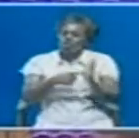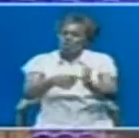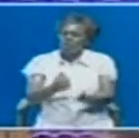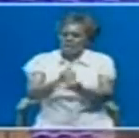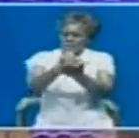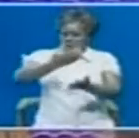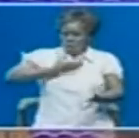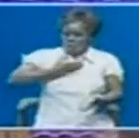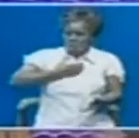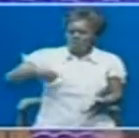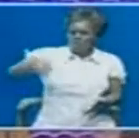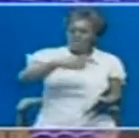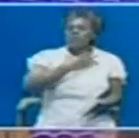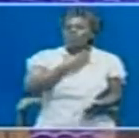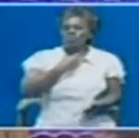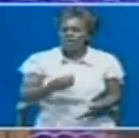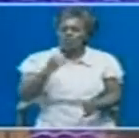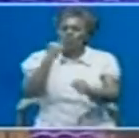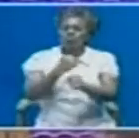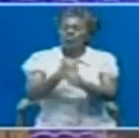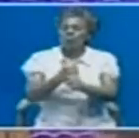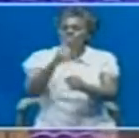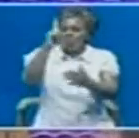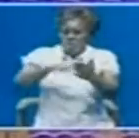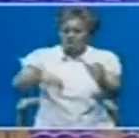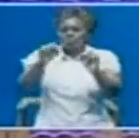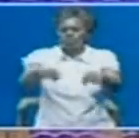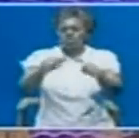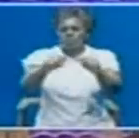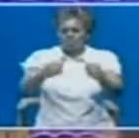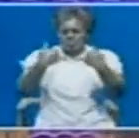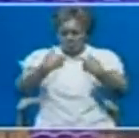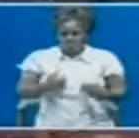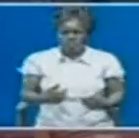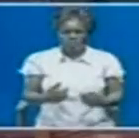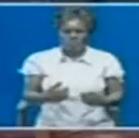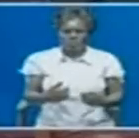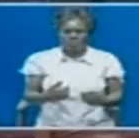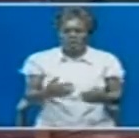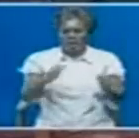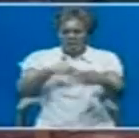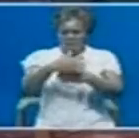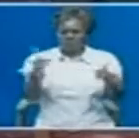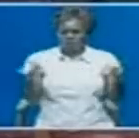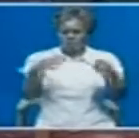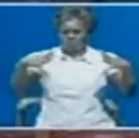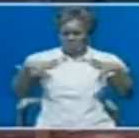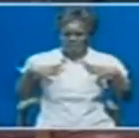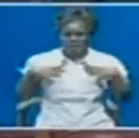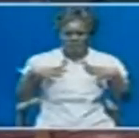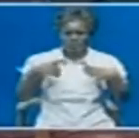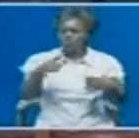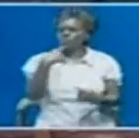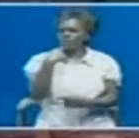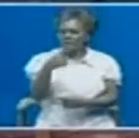our own that we're also willing to do whatever we need to do. Absolutely. For our personal success. And I want to talk about that after the break, Maurice. Would you, obviously, you know, you